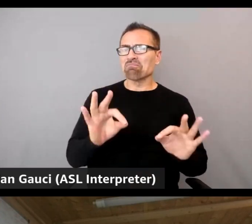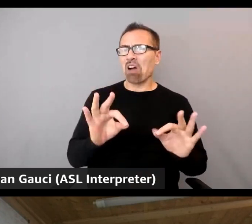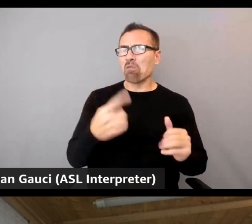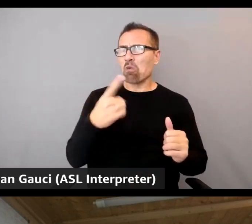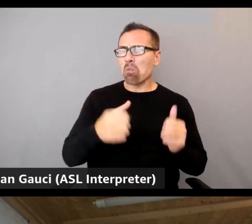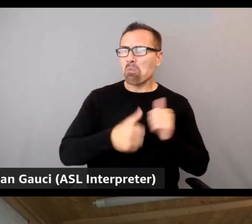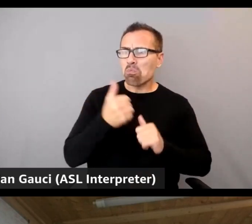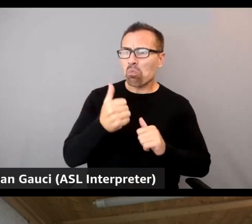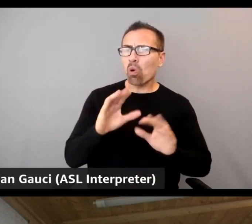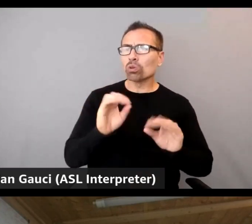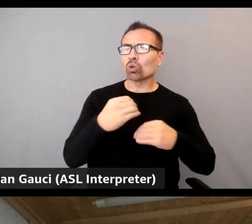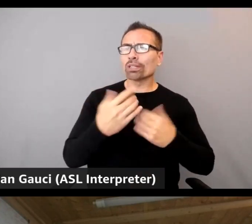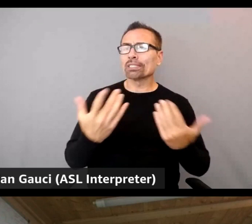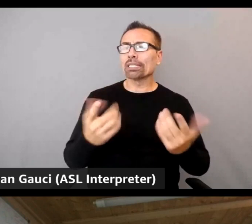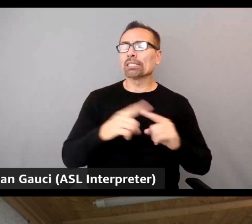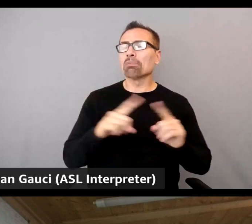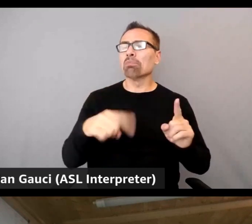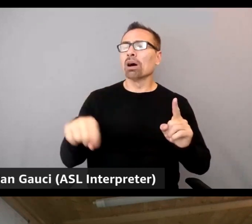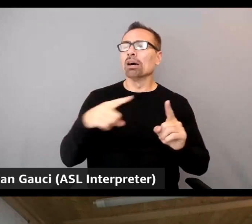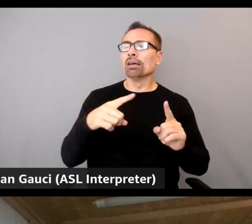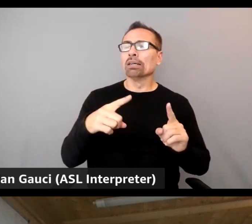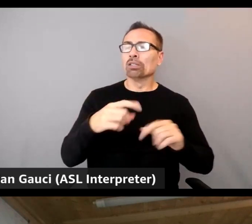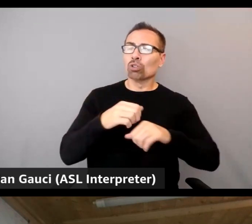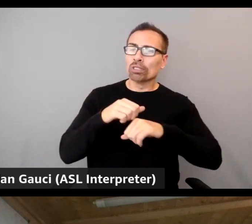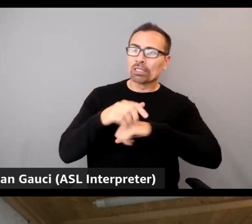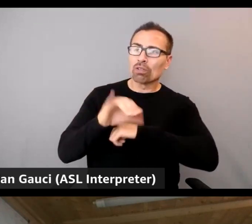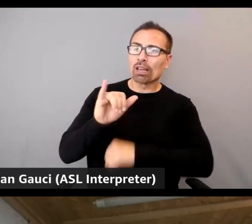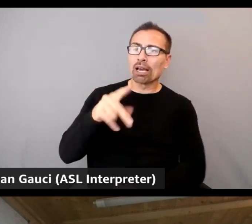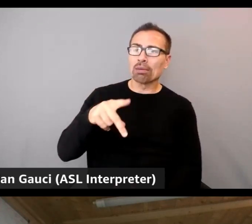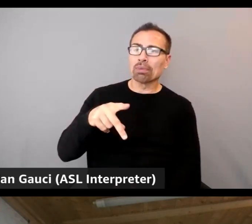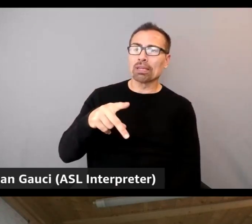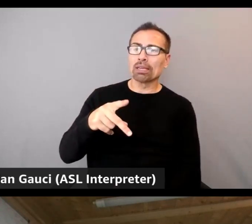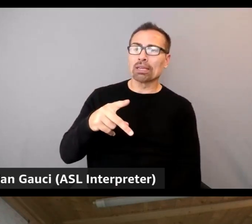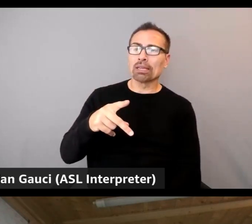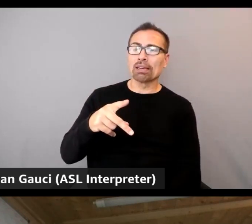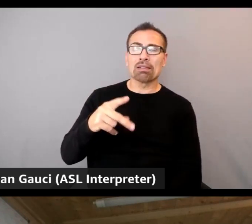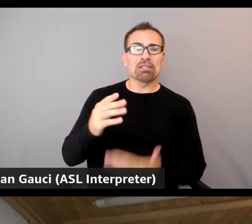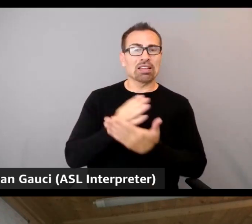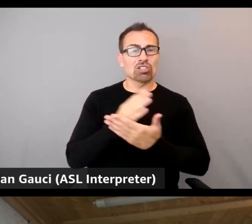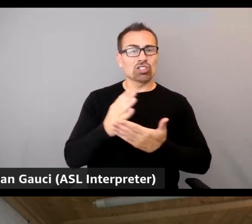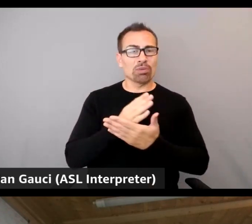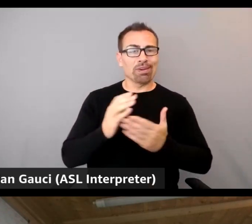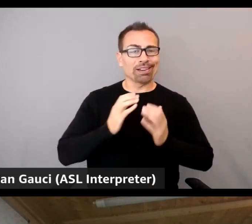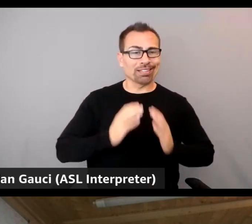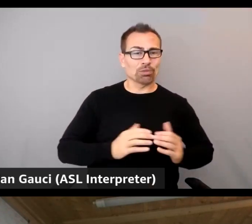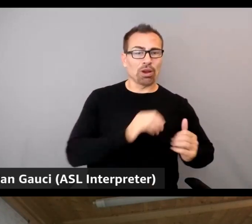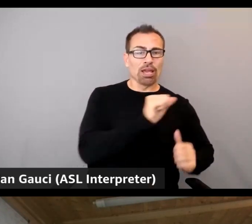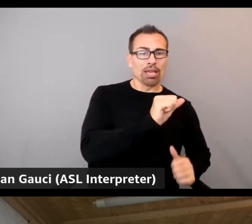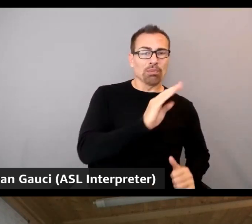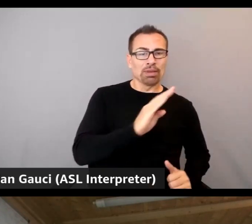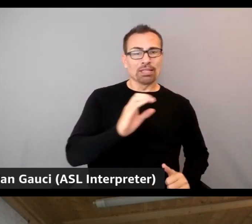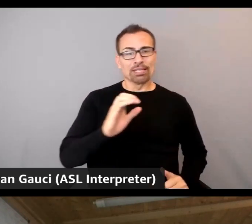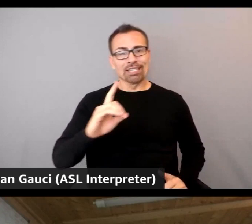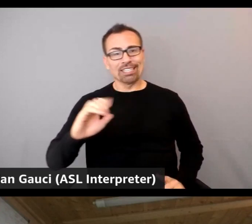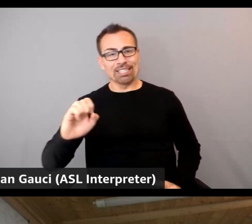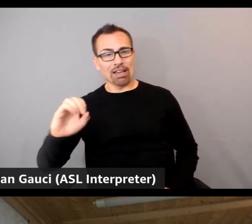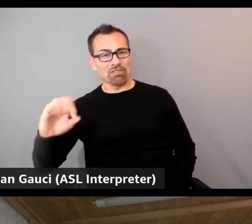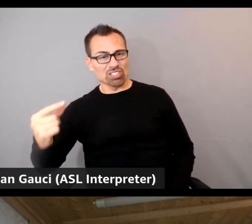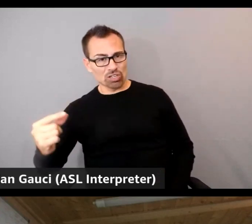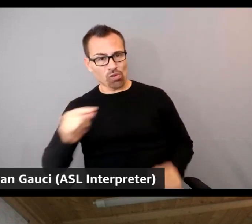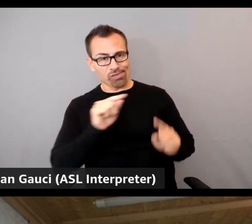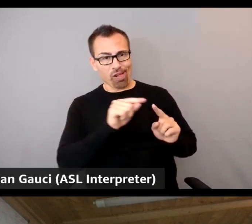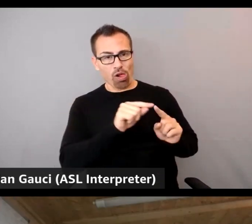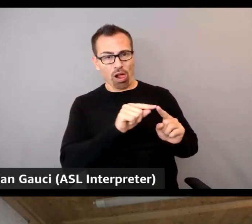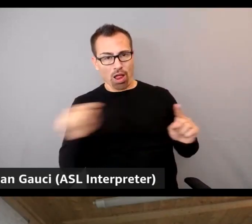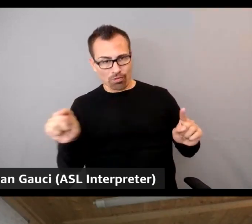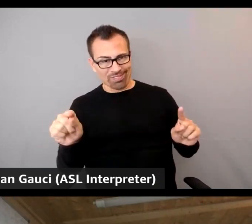organizations. And what that means is that you're sending over an IP that's shared by customer A, customer B, customer G, customer Z. Okay, and